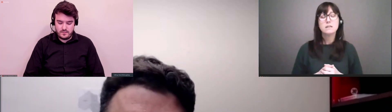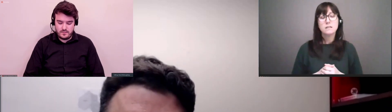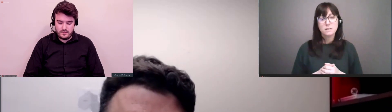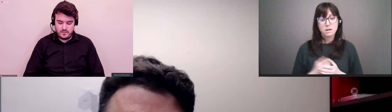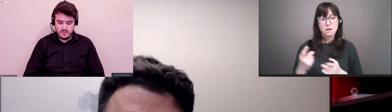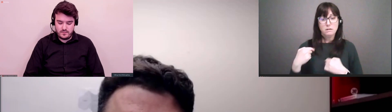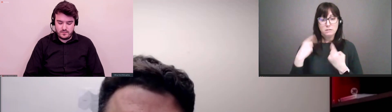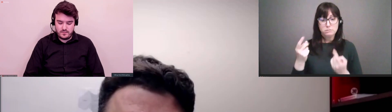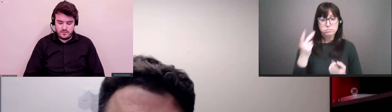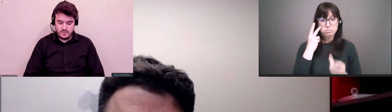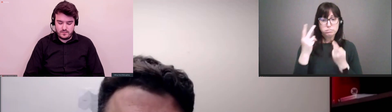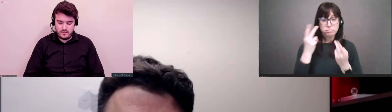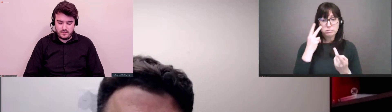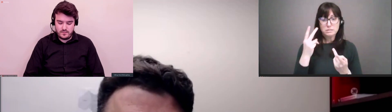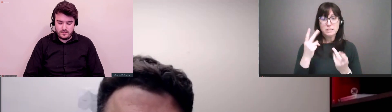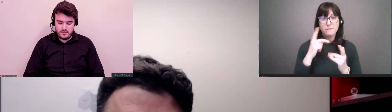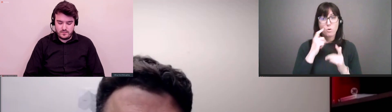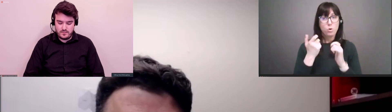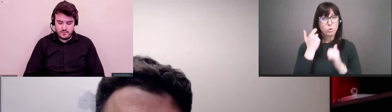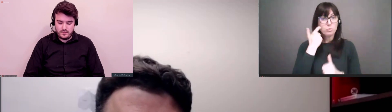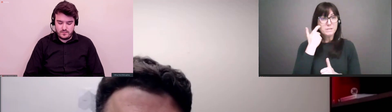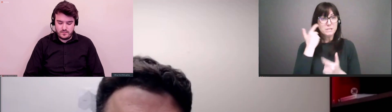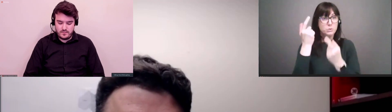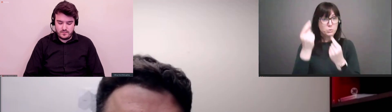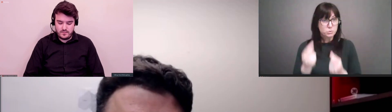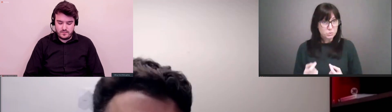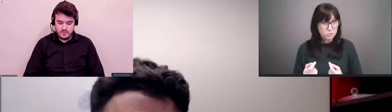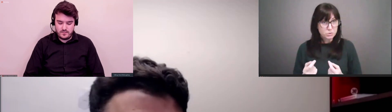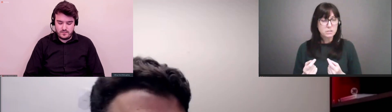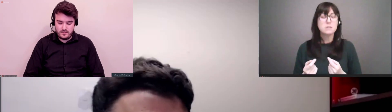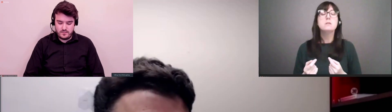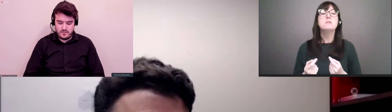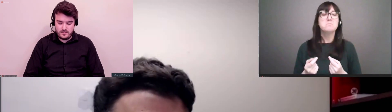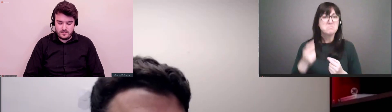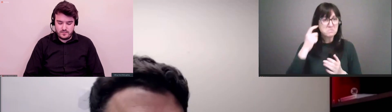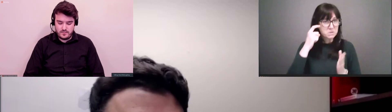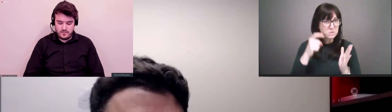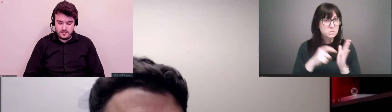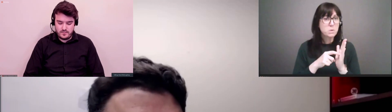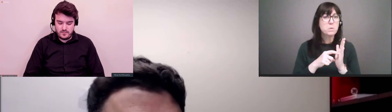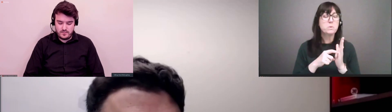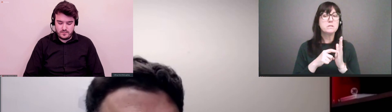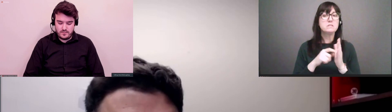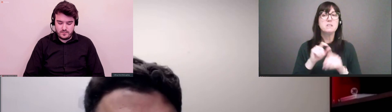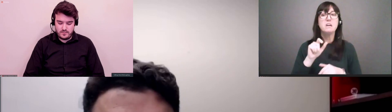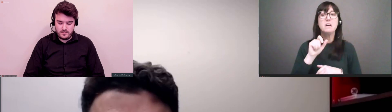witnessed over recent days and weeks is gradually adding